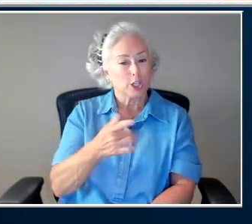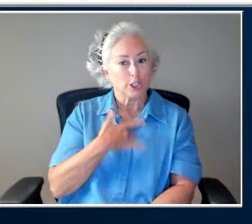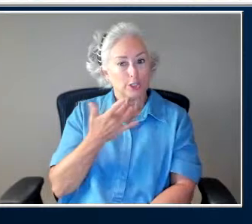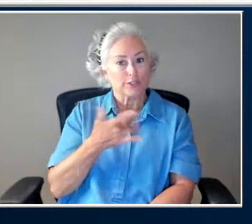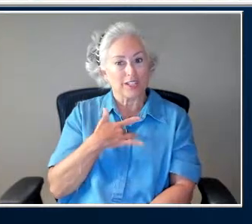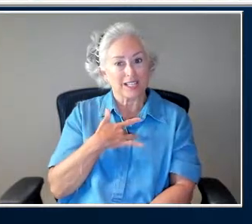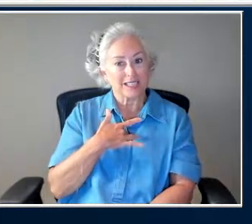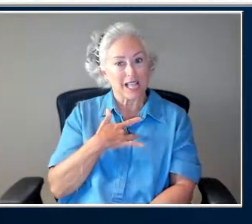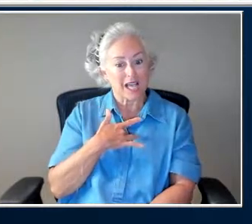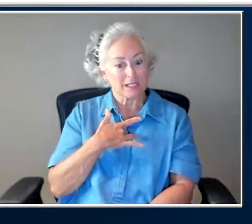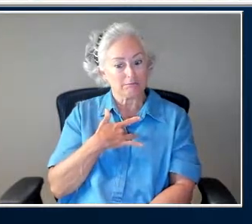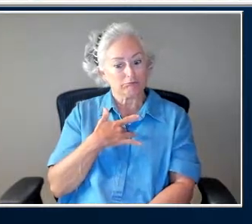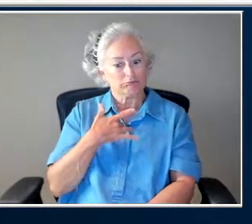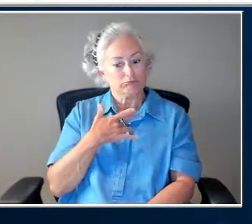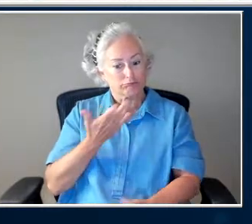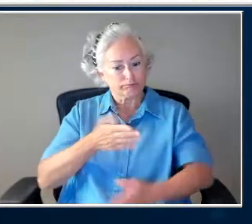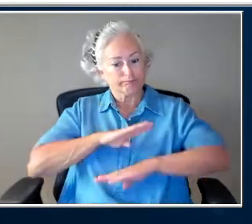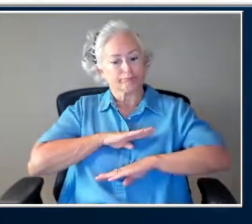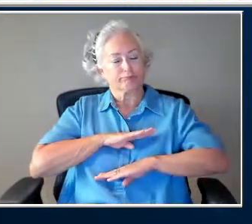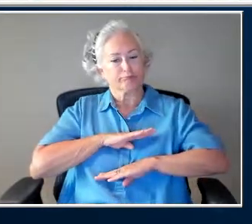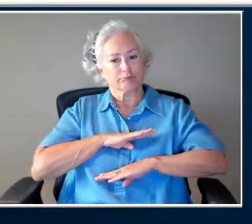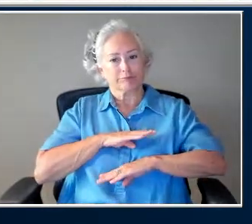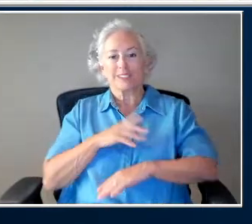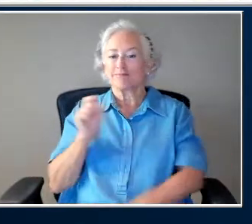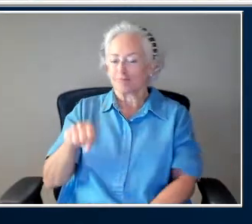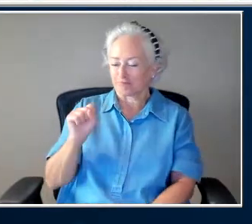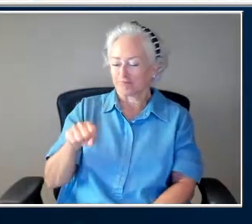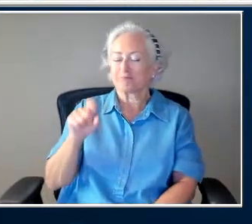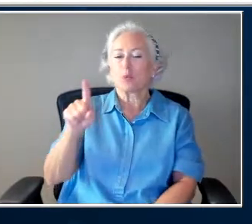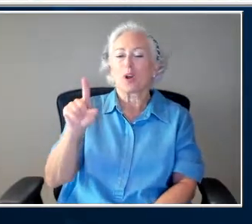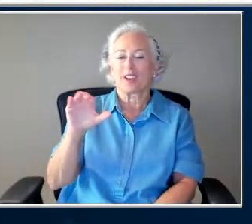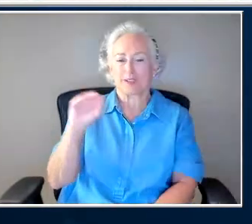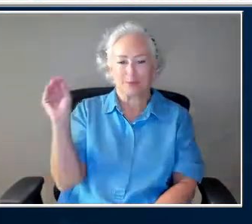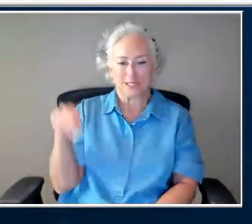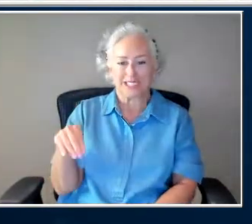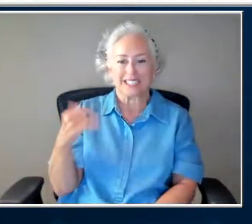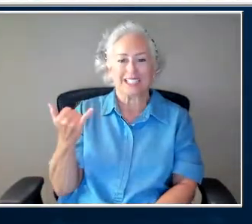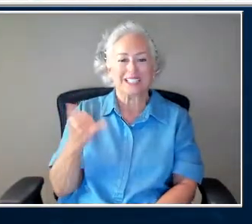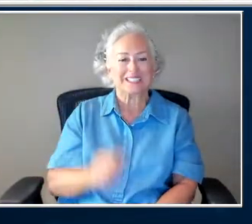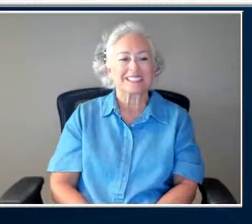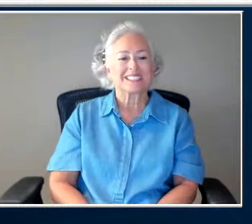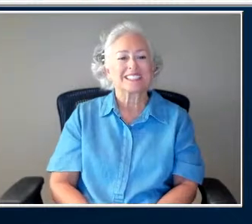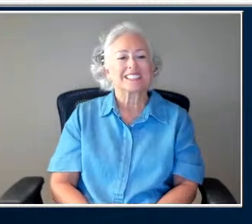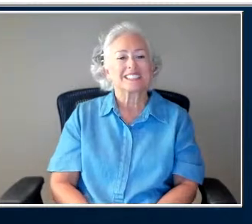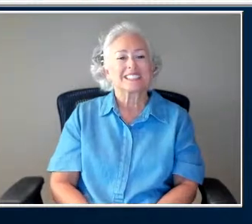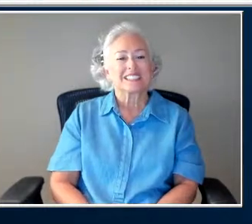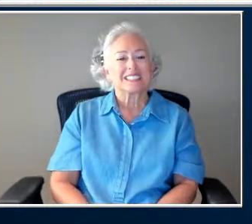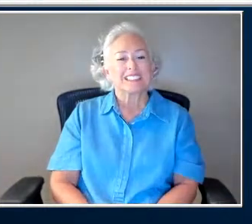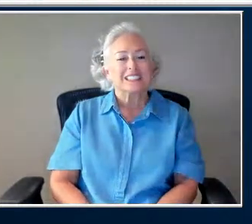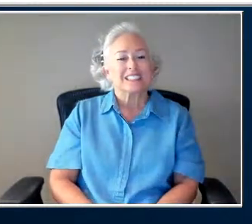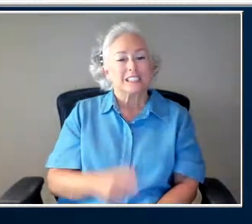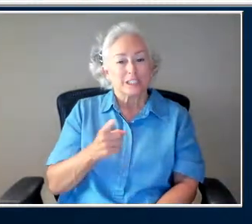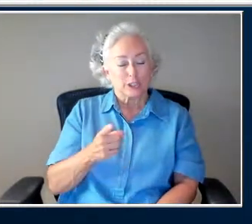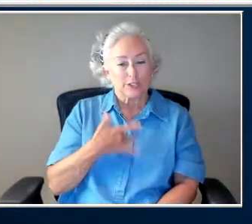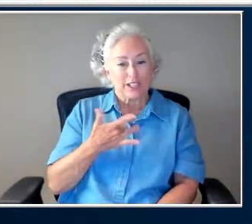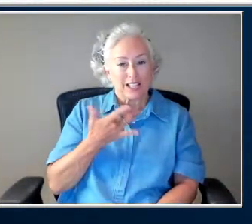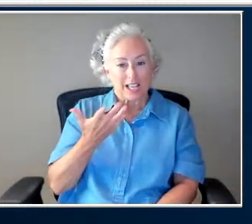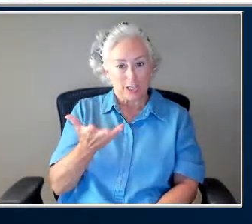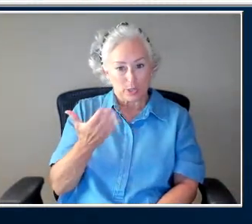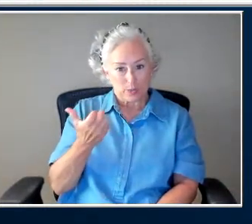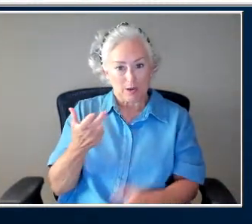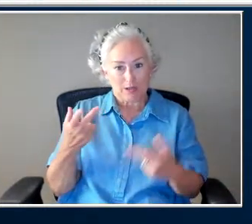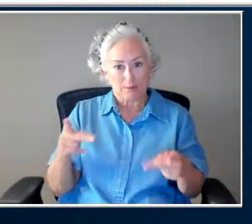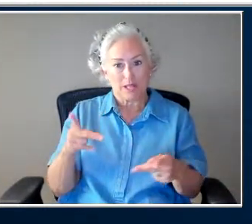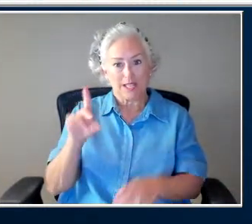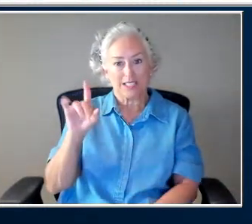strength? Oh yeah, I'm 100% now. Now, do you feel like you want to play dodgeball again in